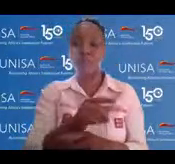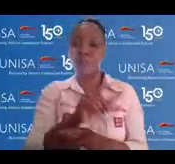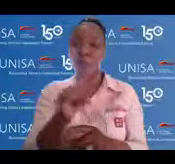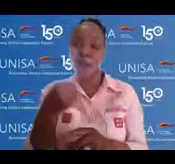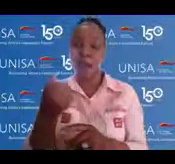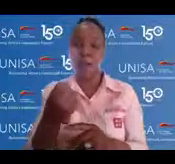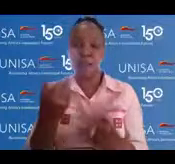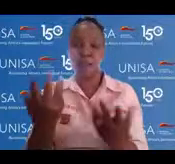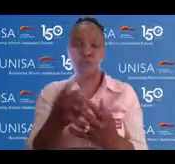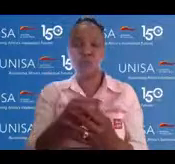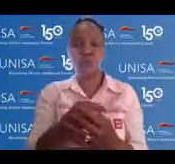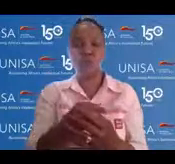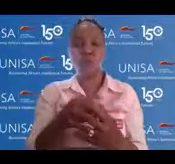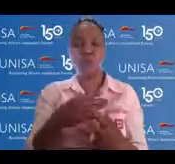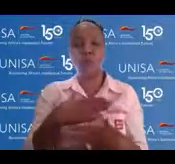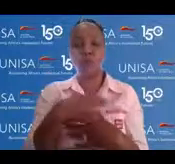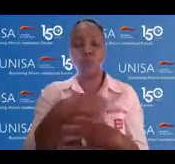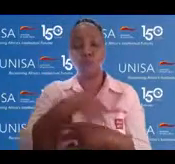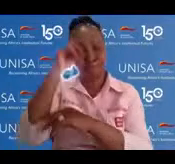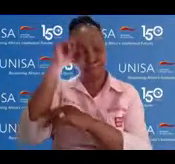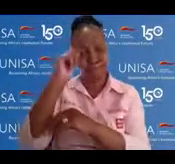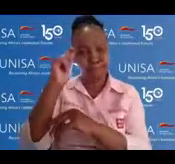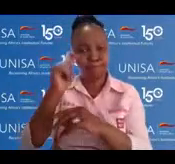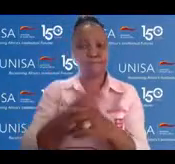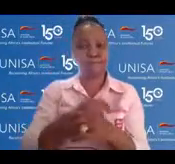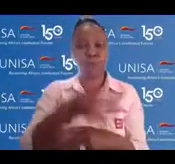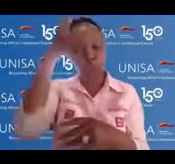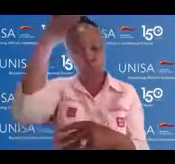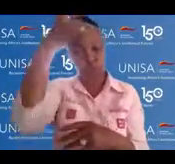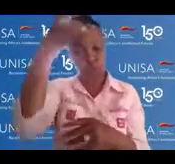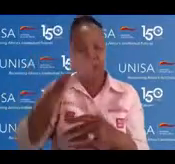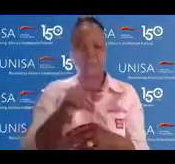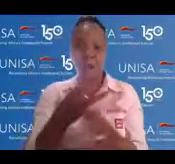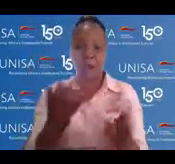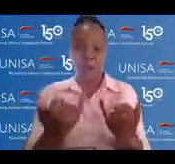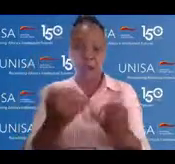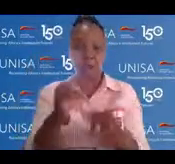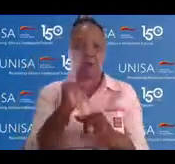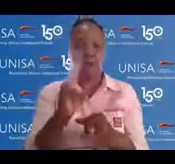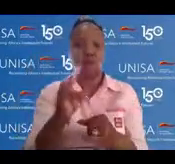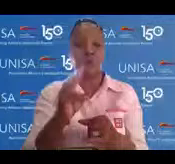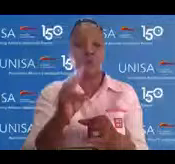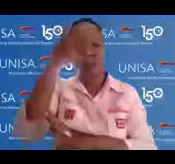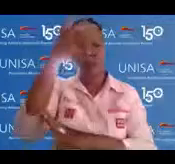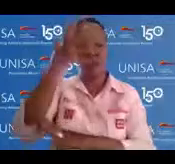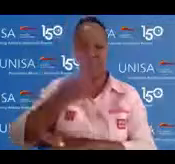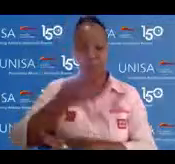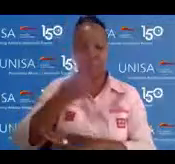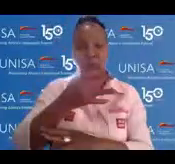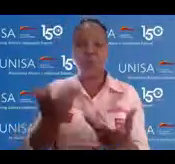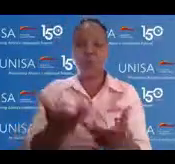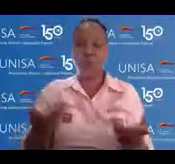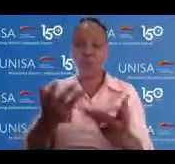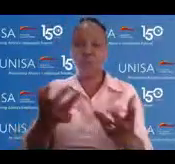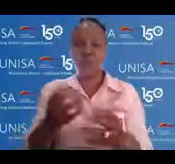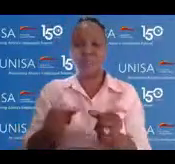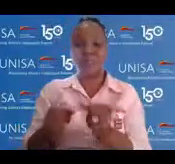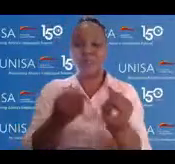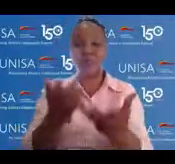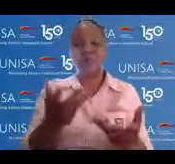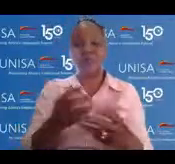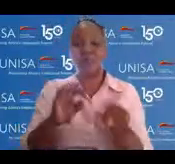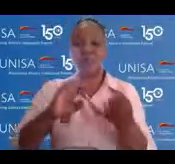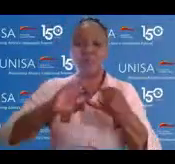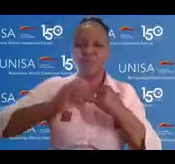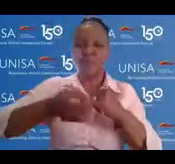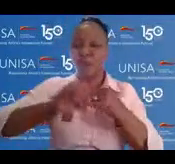hats. So for now, we are going to go to African structure where we say, let's try to respect the